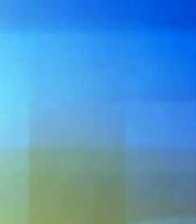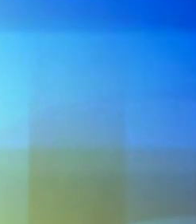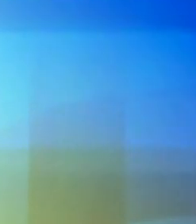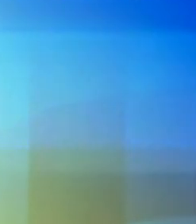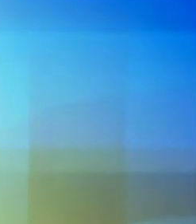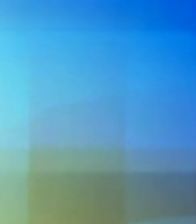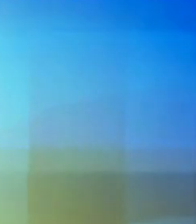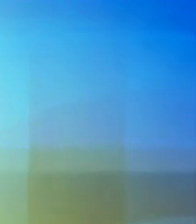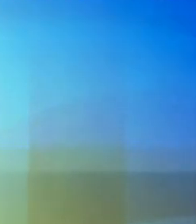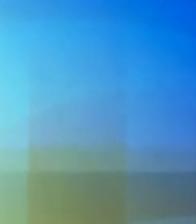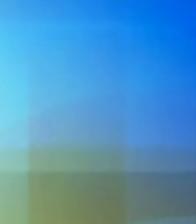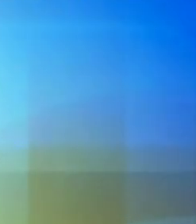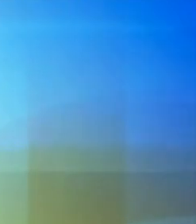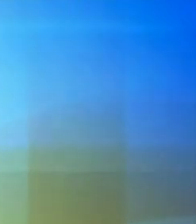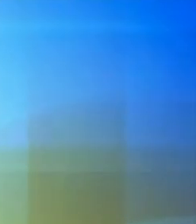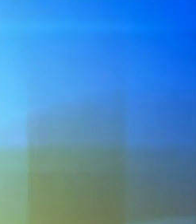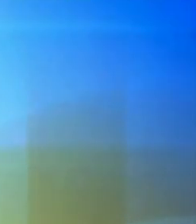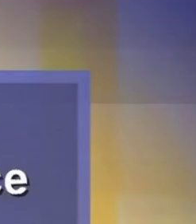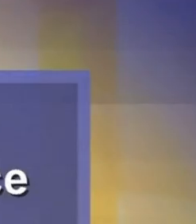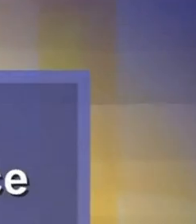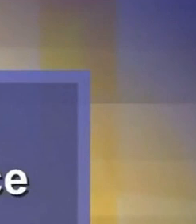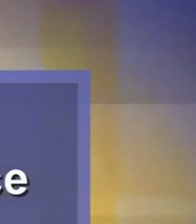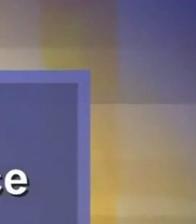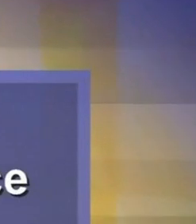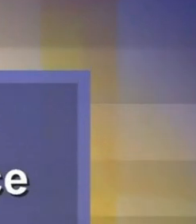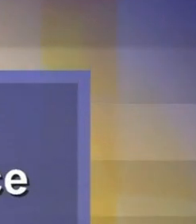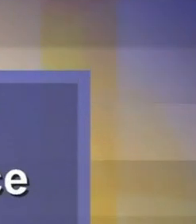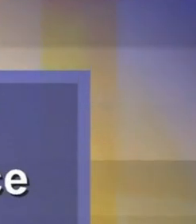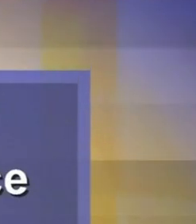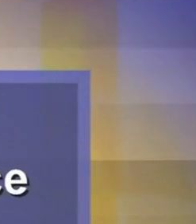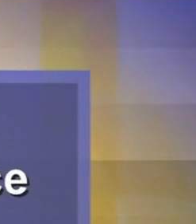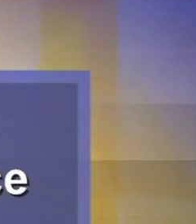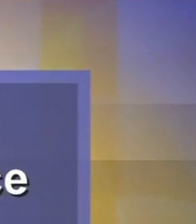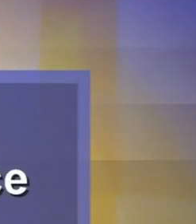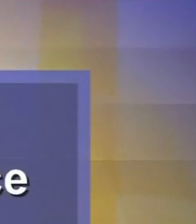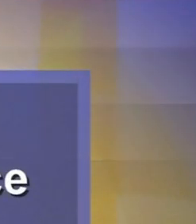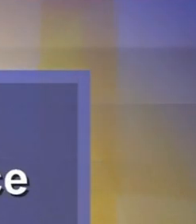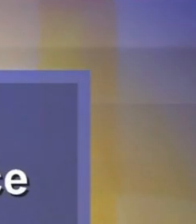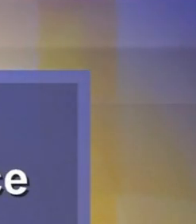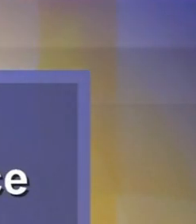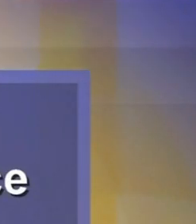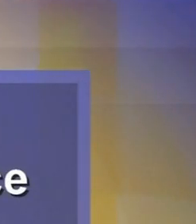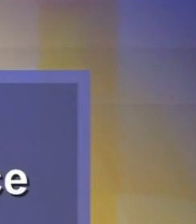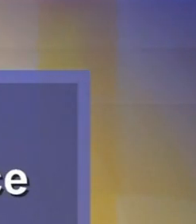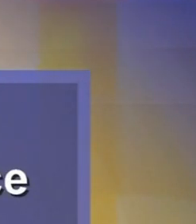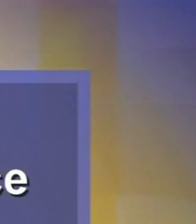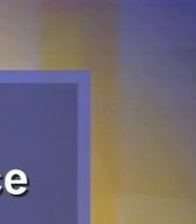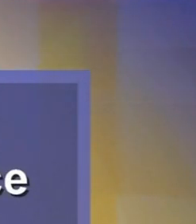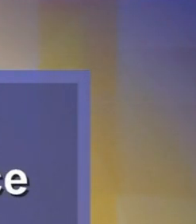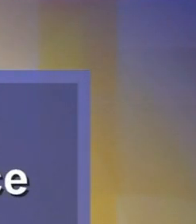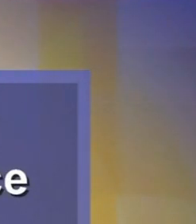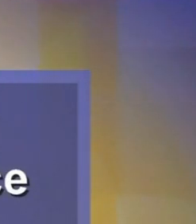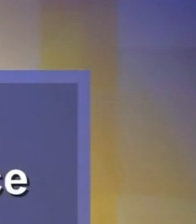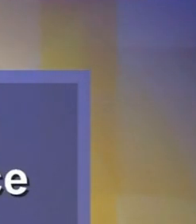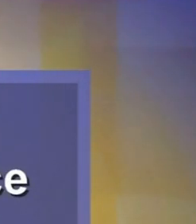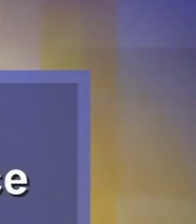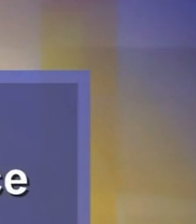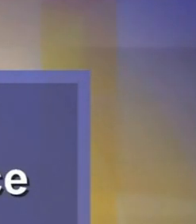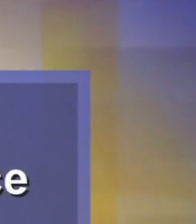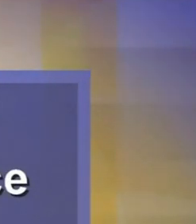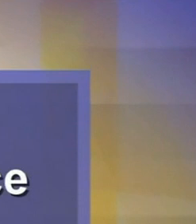that will take a toll on that. Yeah, virtually every event, public event from